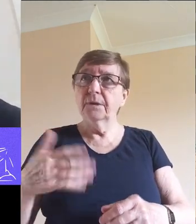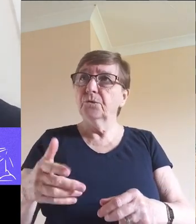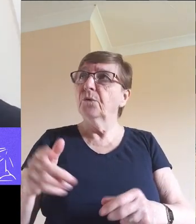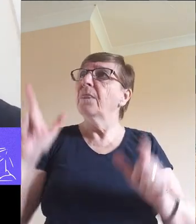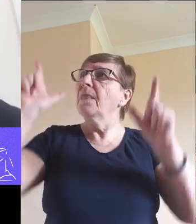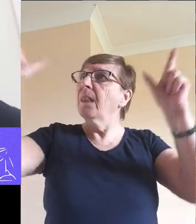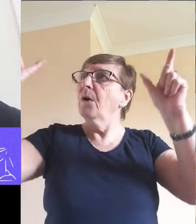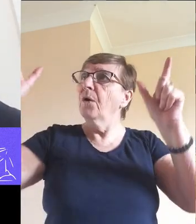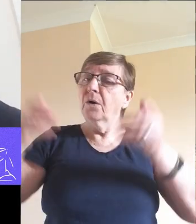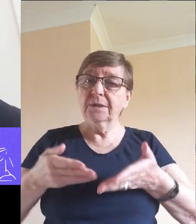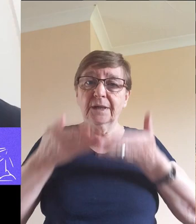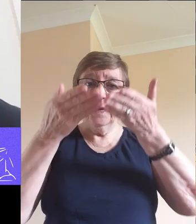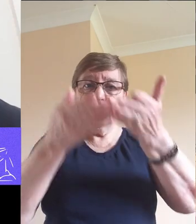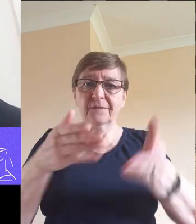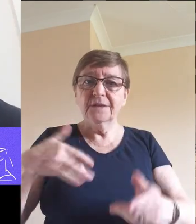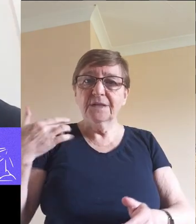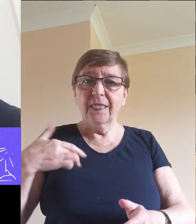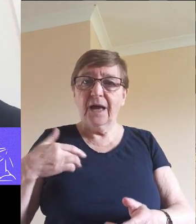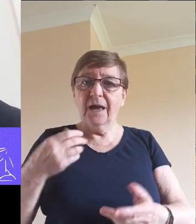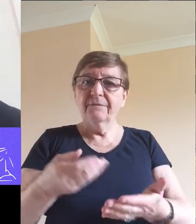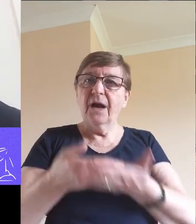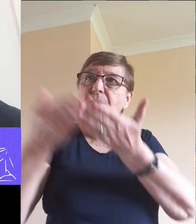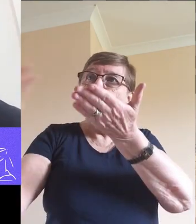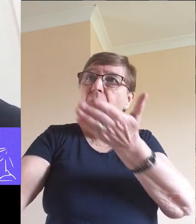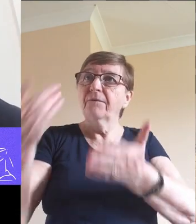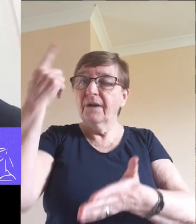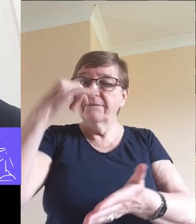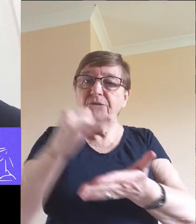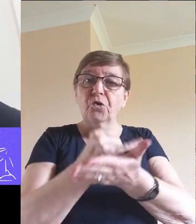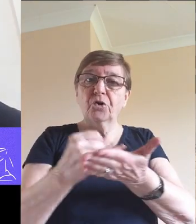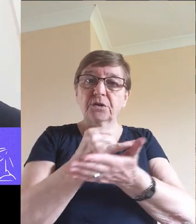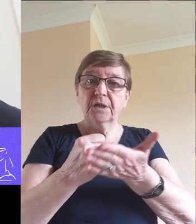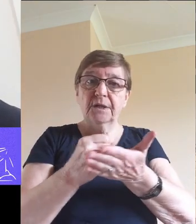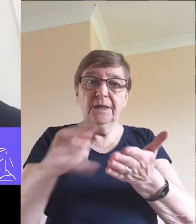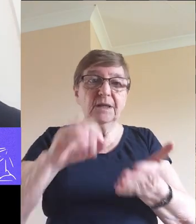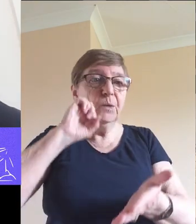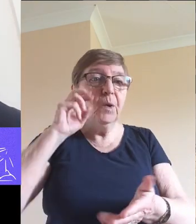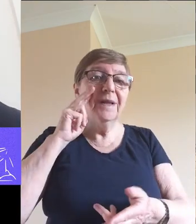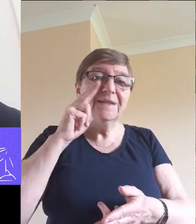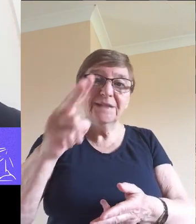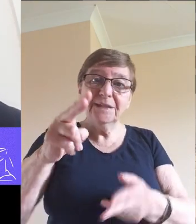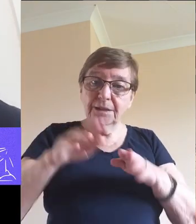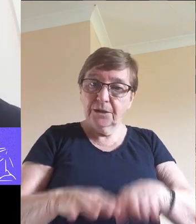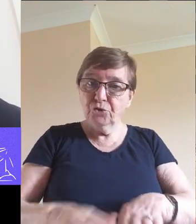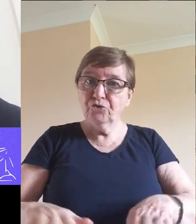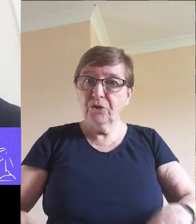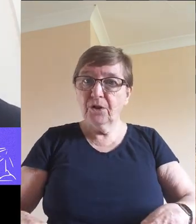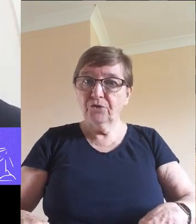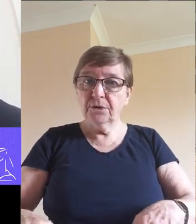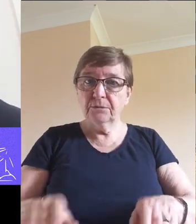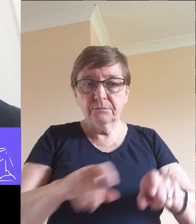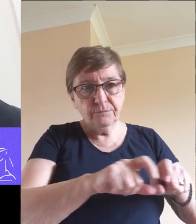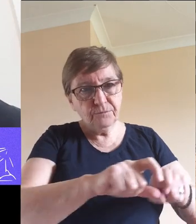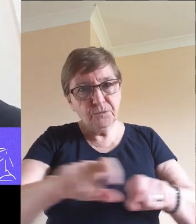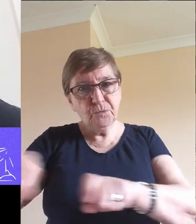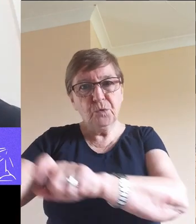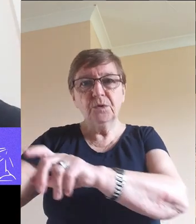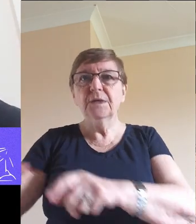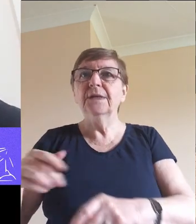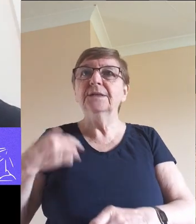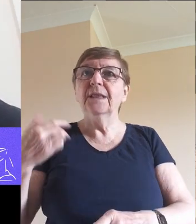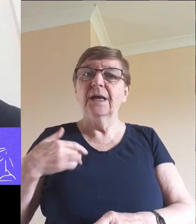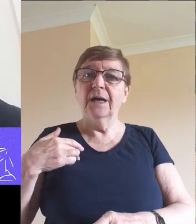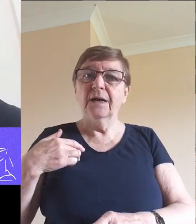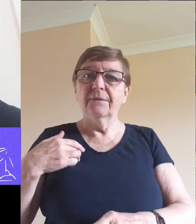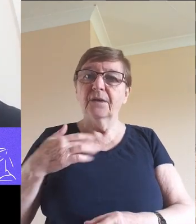an offering for sin, he will see his offspring and prolong his days, and the will of the Lord will